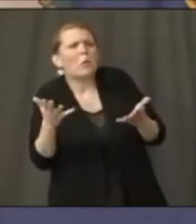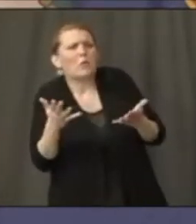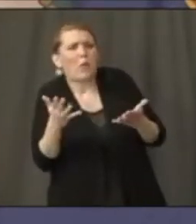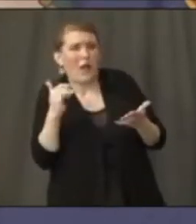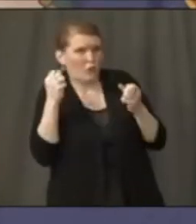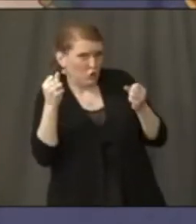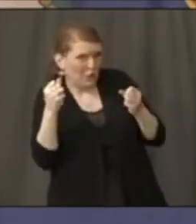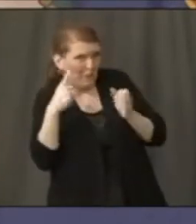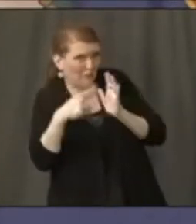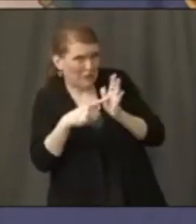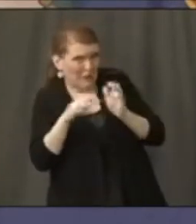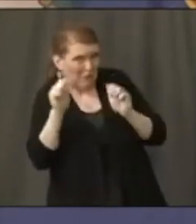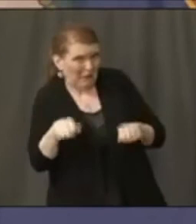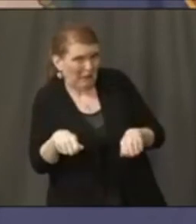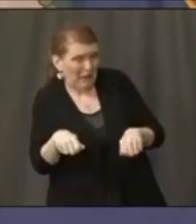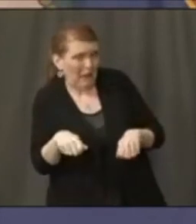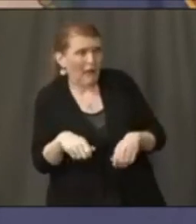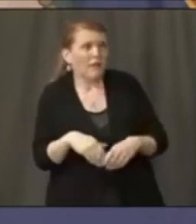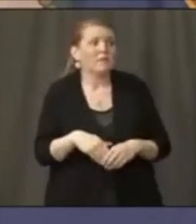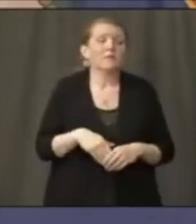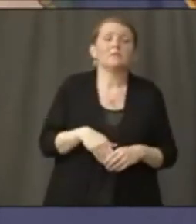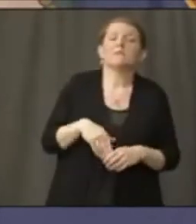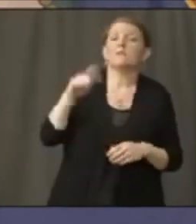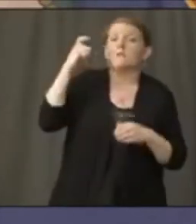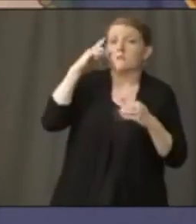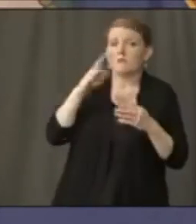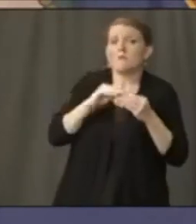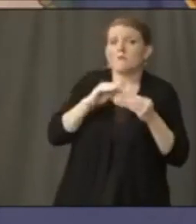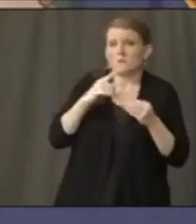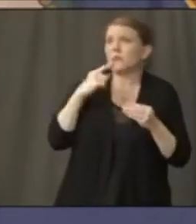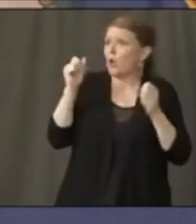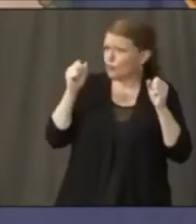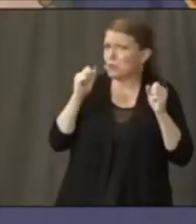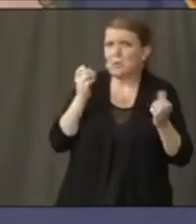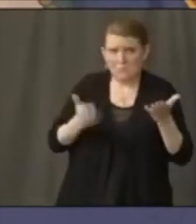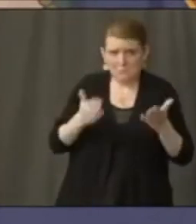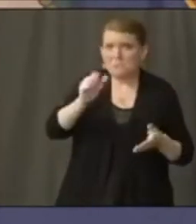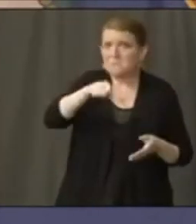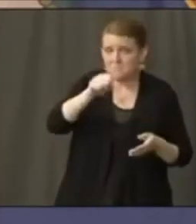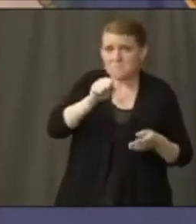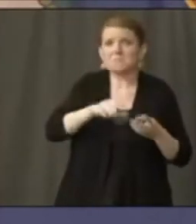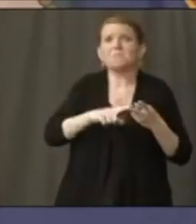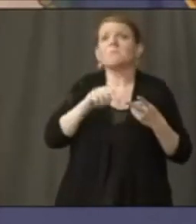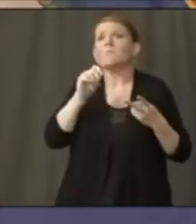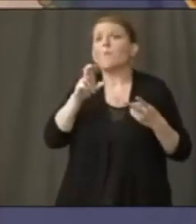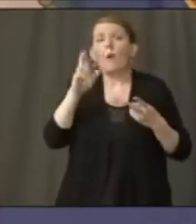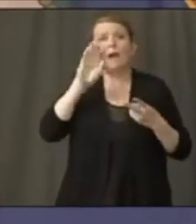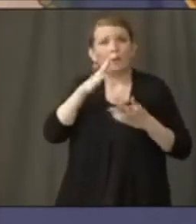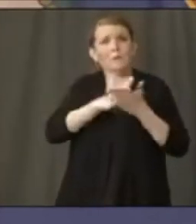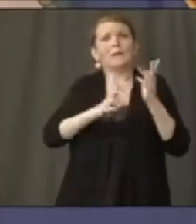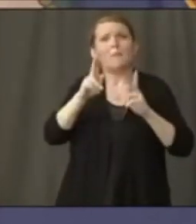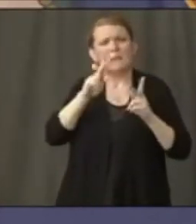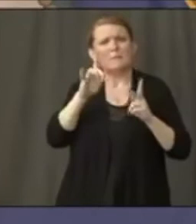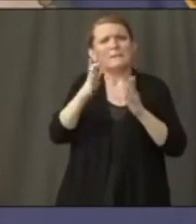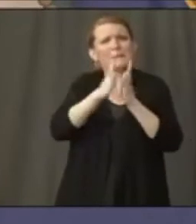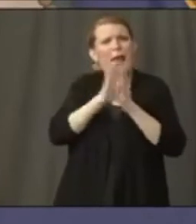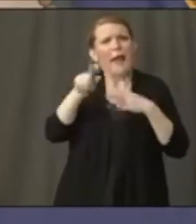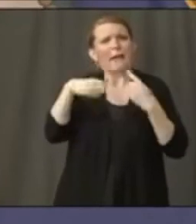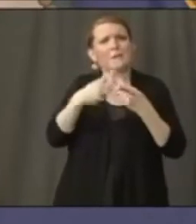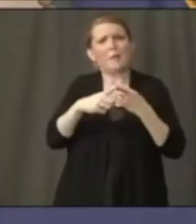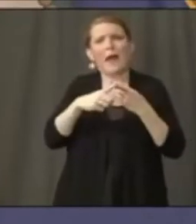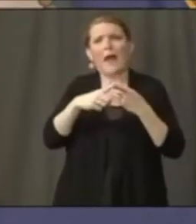Let's complete the school year for we high school seniors. And I thought, okay, well, maybe not in June, it's still too early. We're